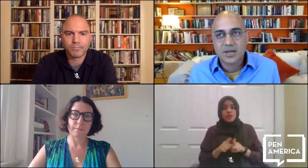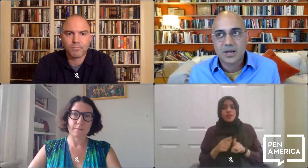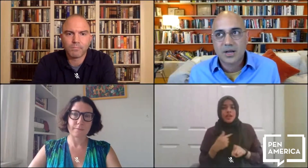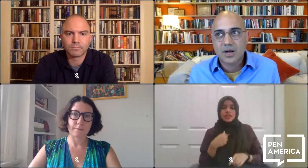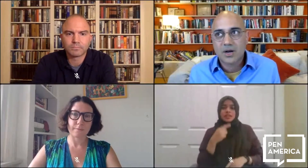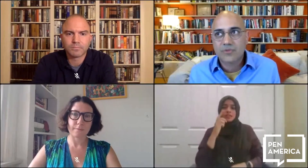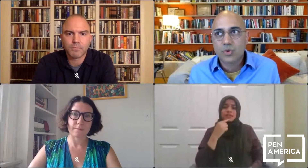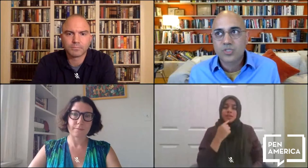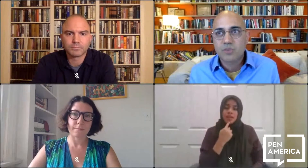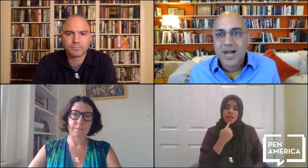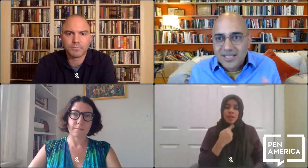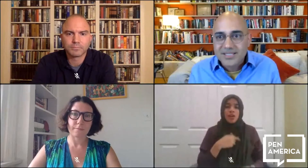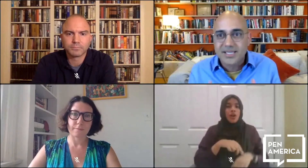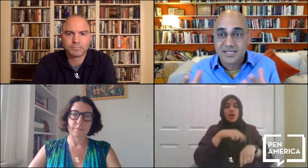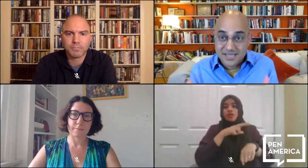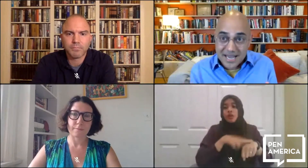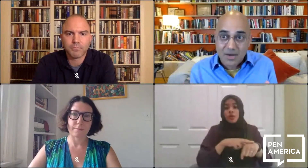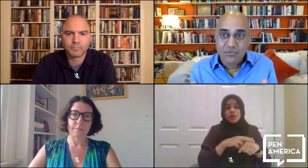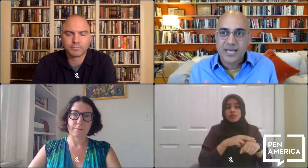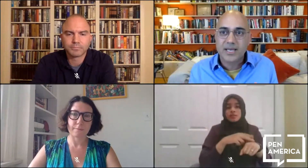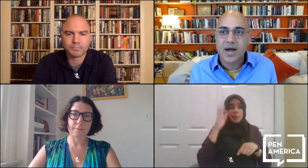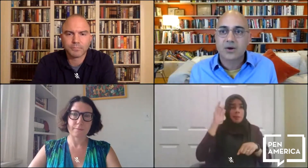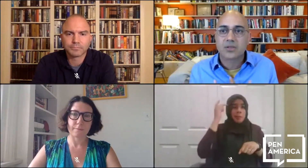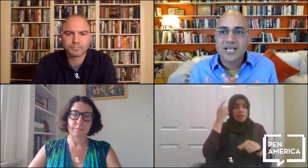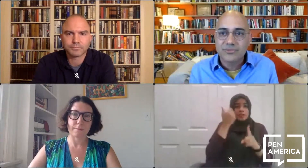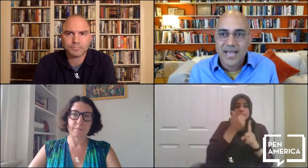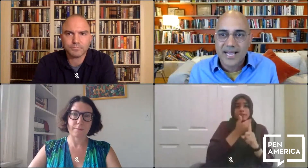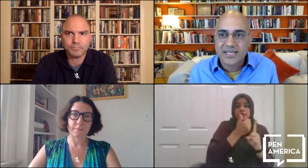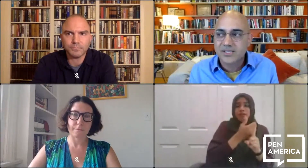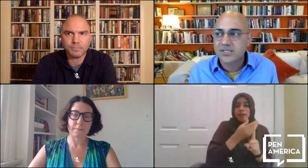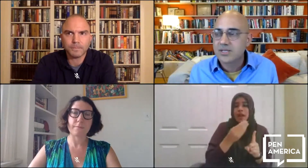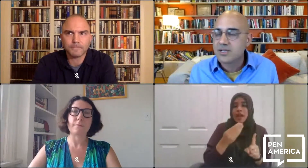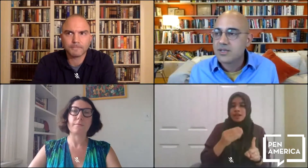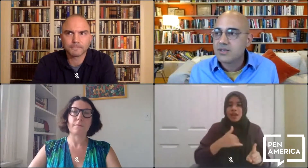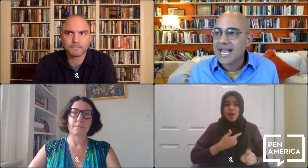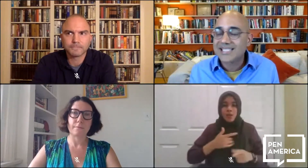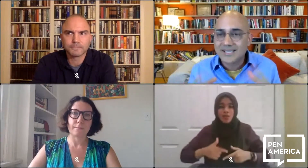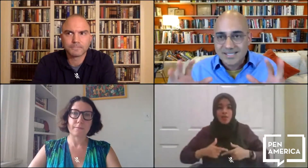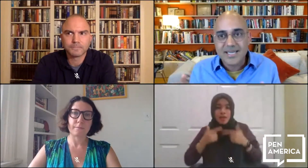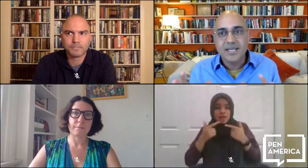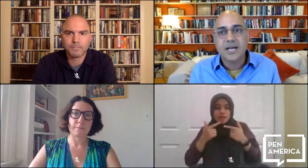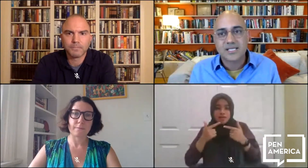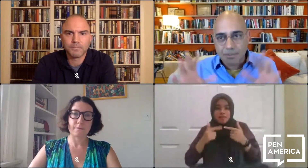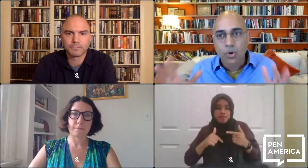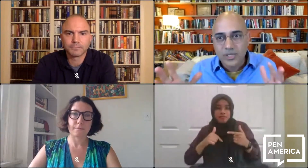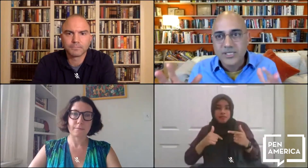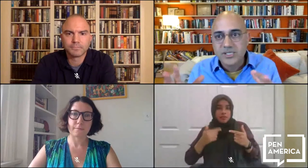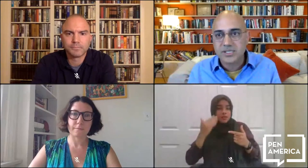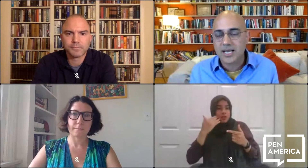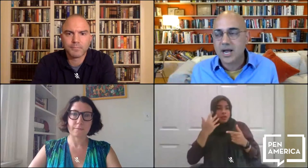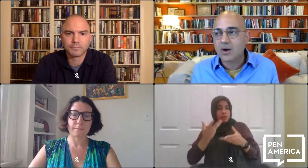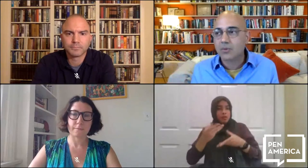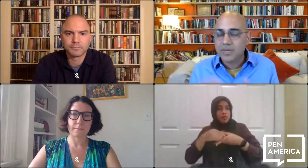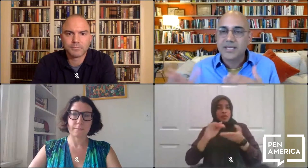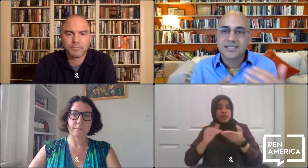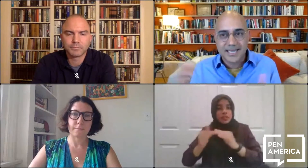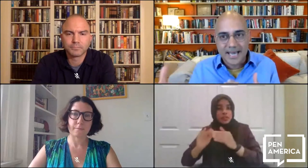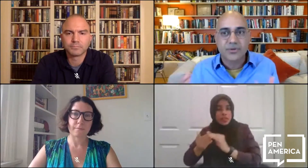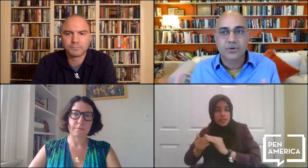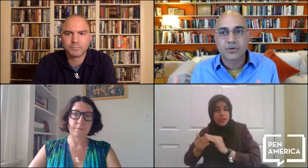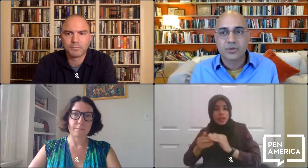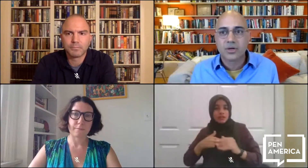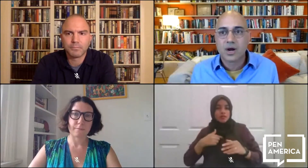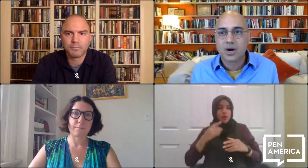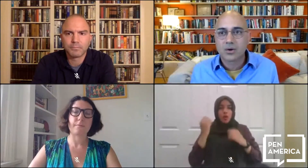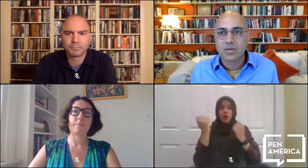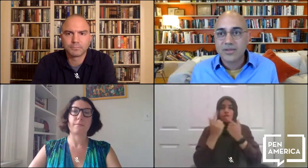say, of course, politics itself and our life as a city, as a polis, and our being